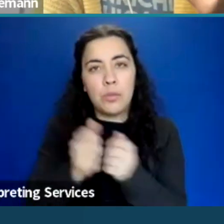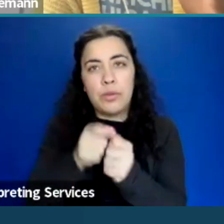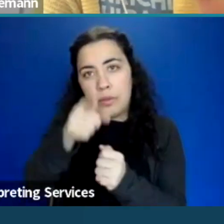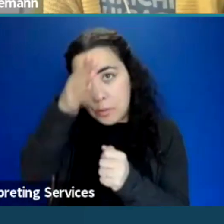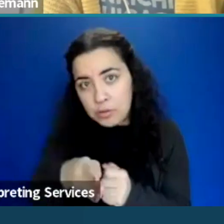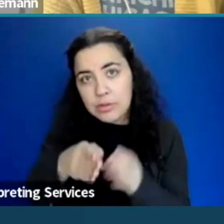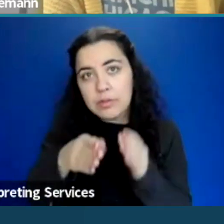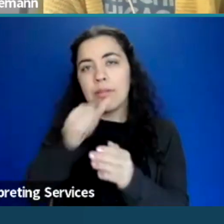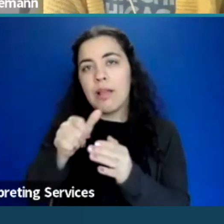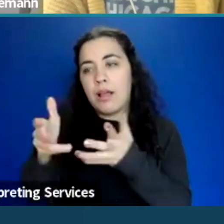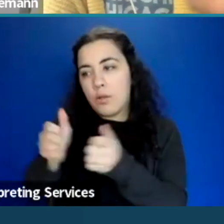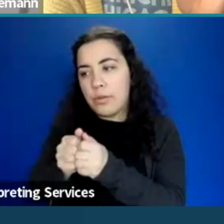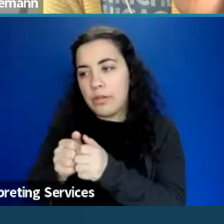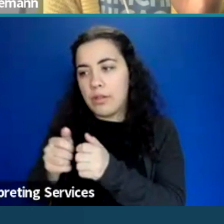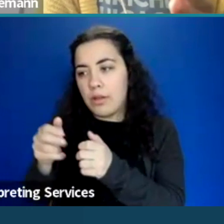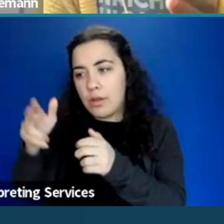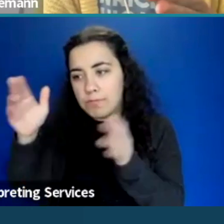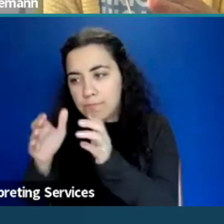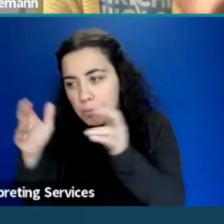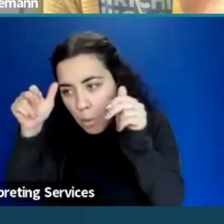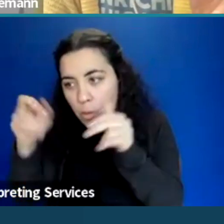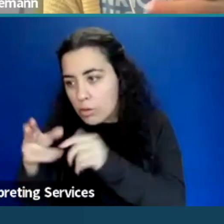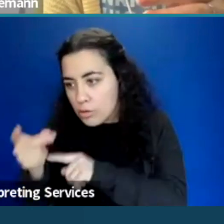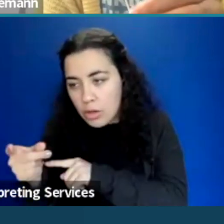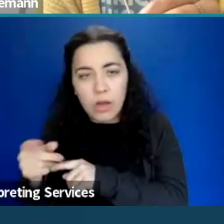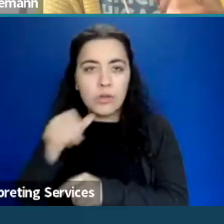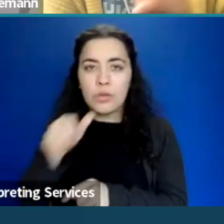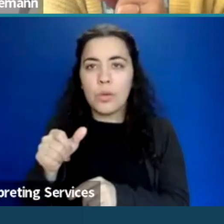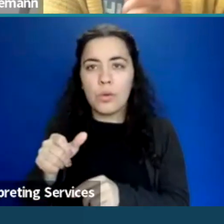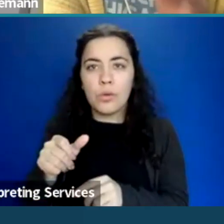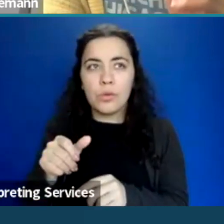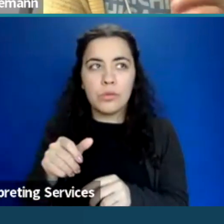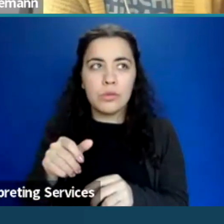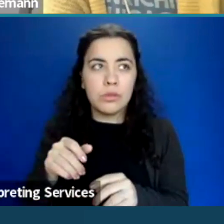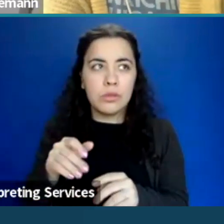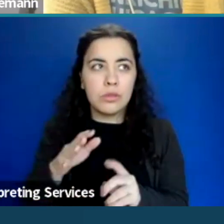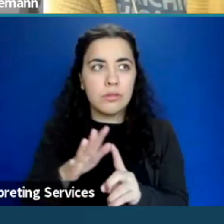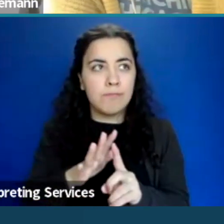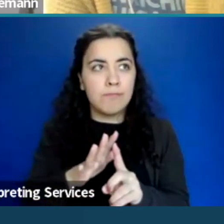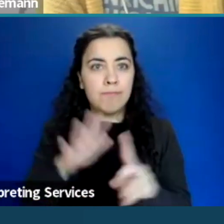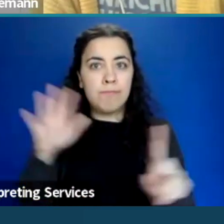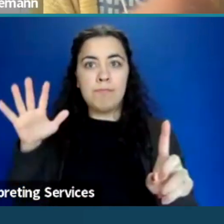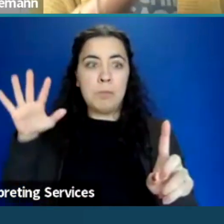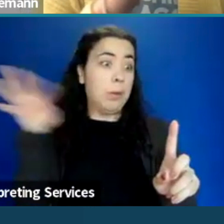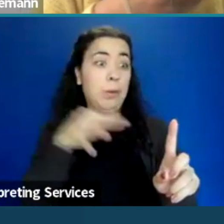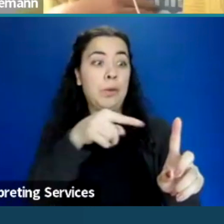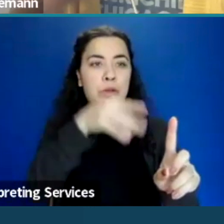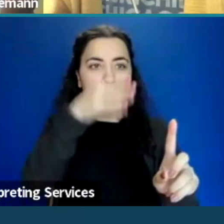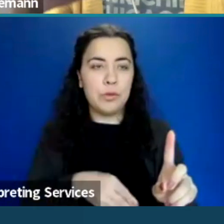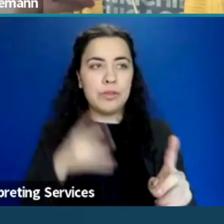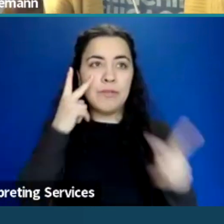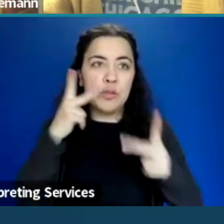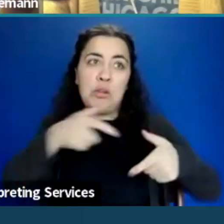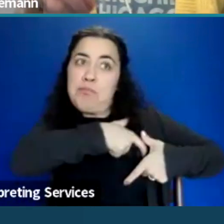Don't interact with the dog. Also, I hear you saying don't other people by making visual identifiers. Make sure your staff in the space